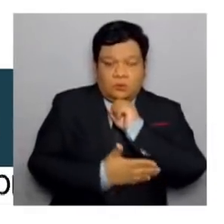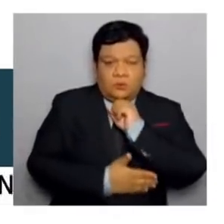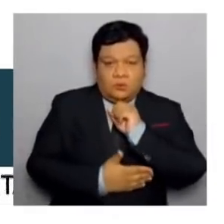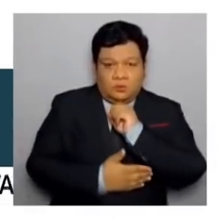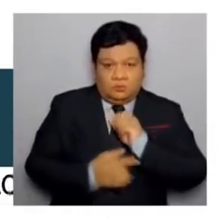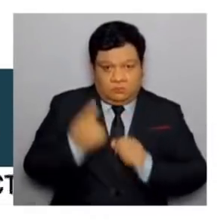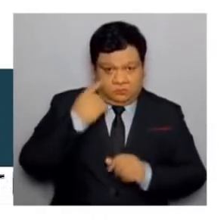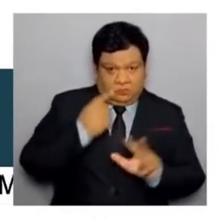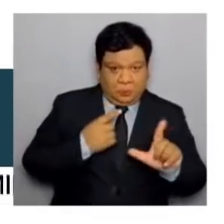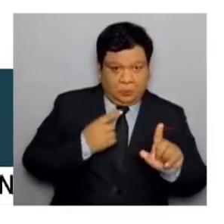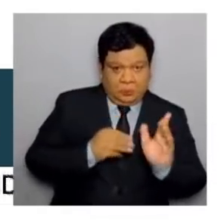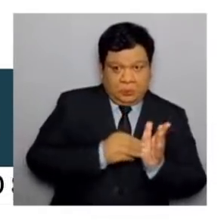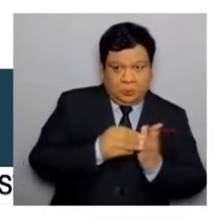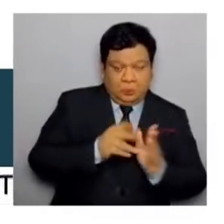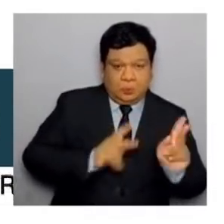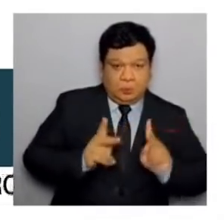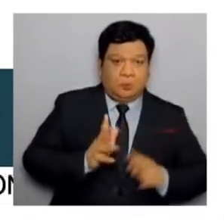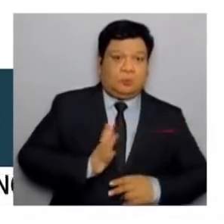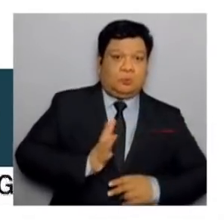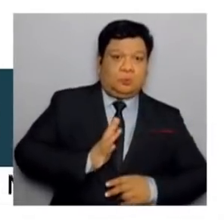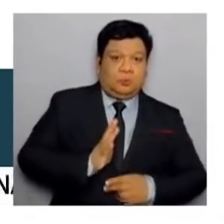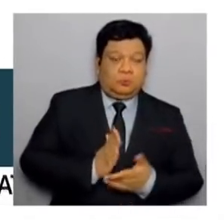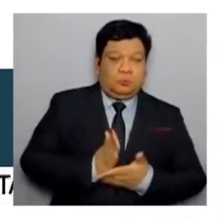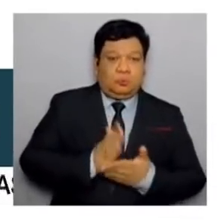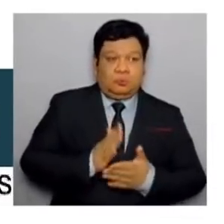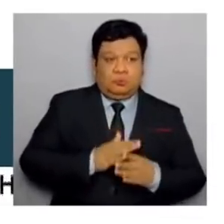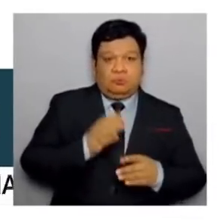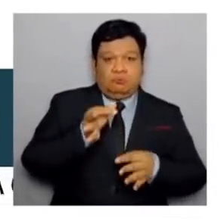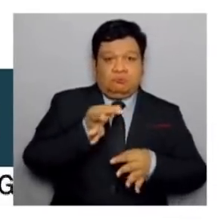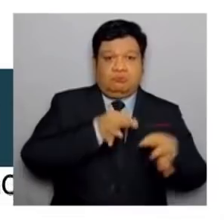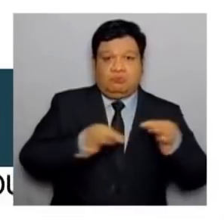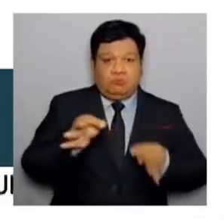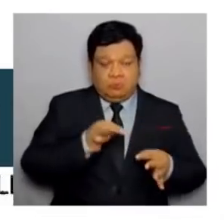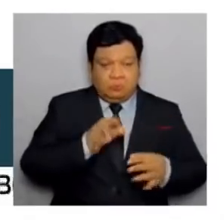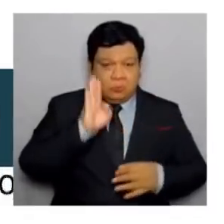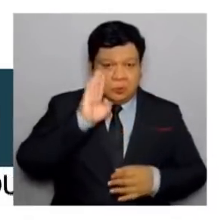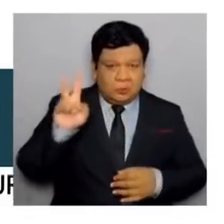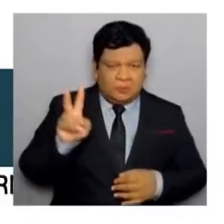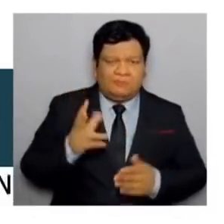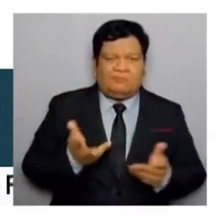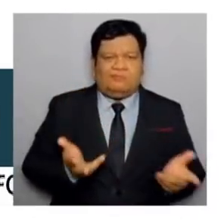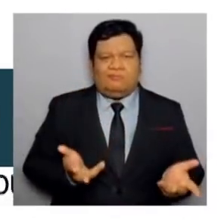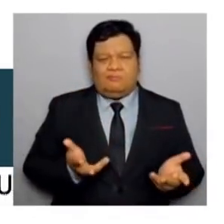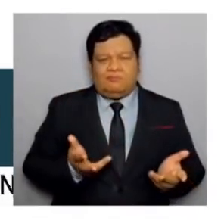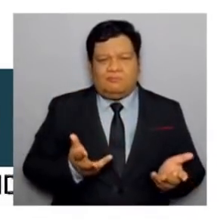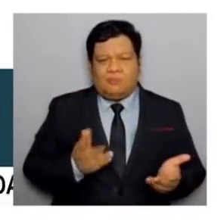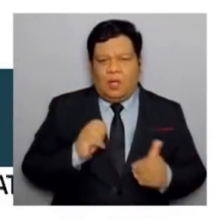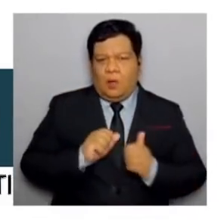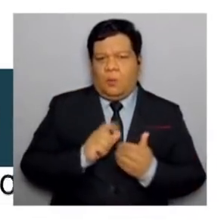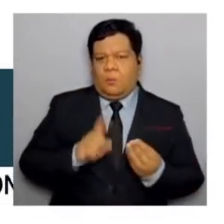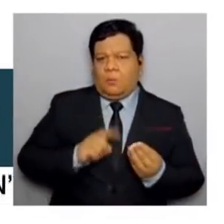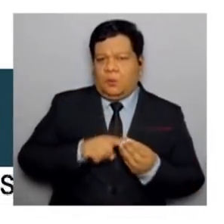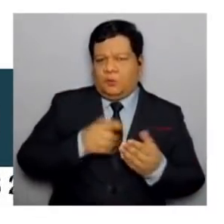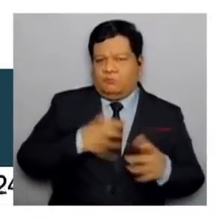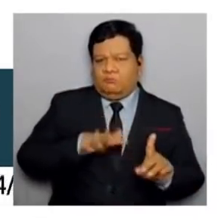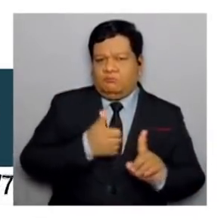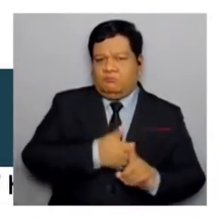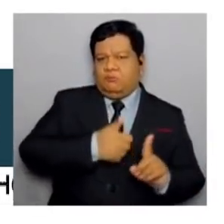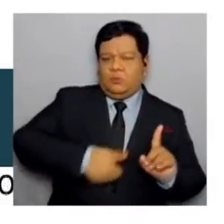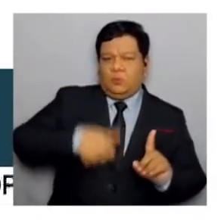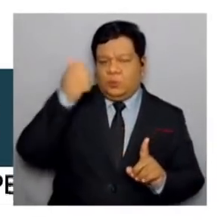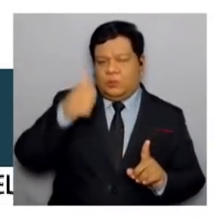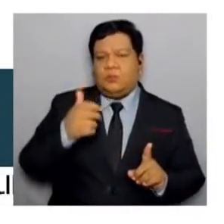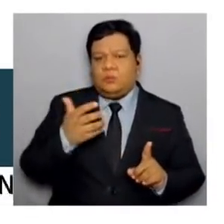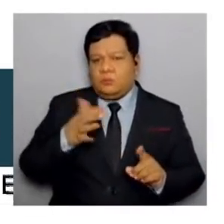million, okay lang ba sila na matanggal siya sa pwesto, notwithstanding that he won, presumably